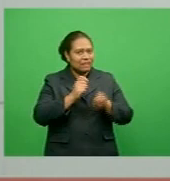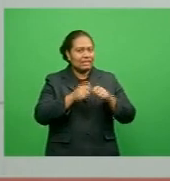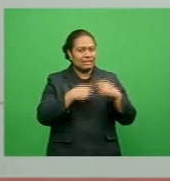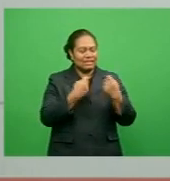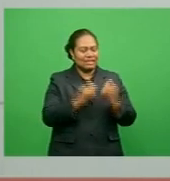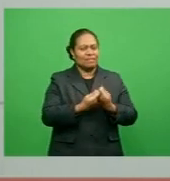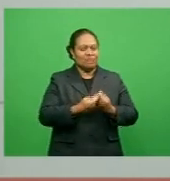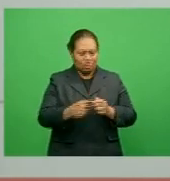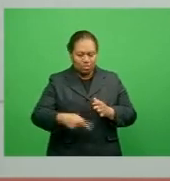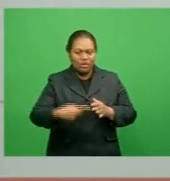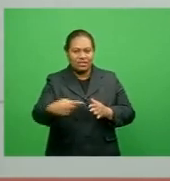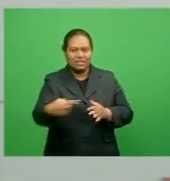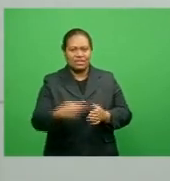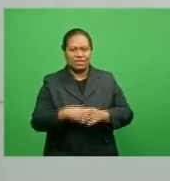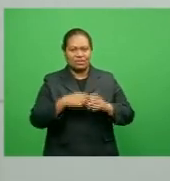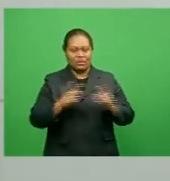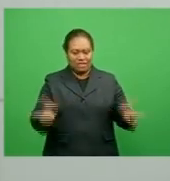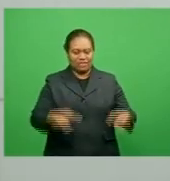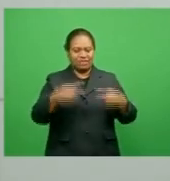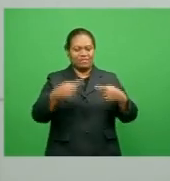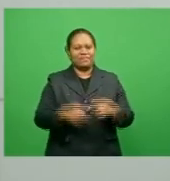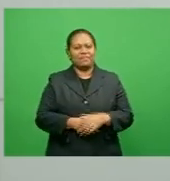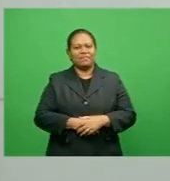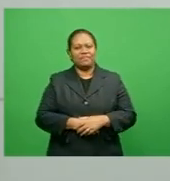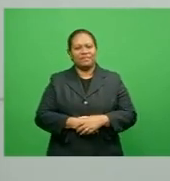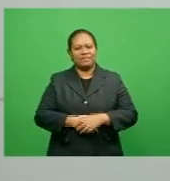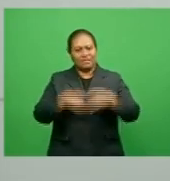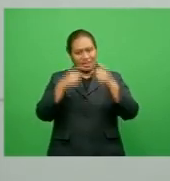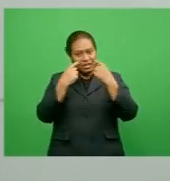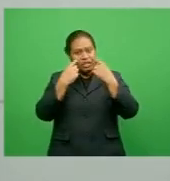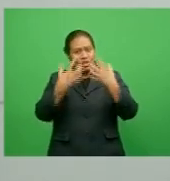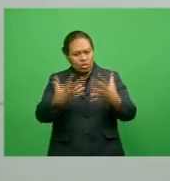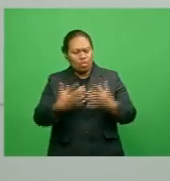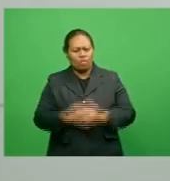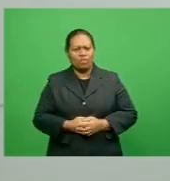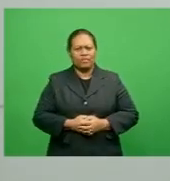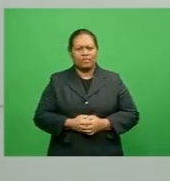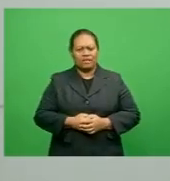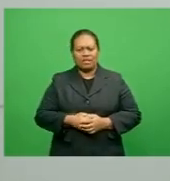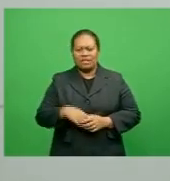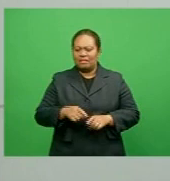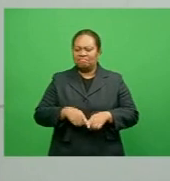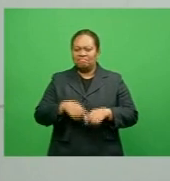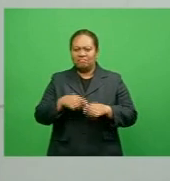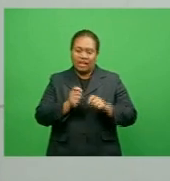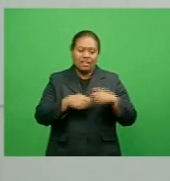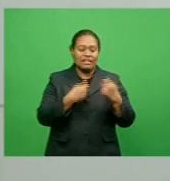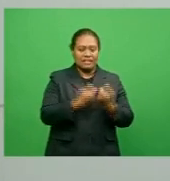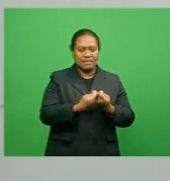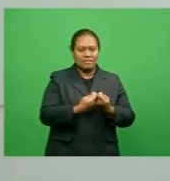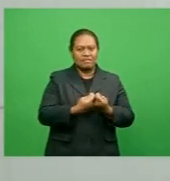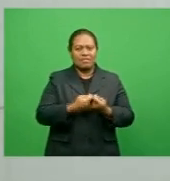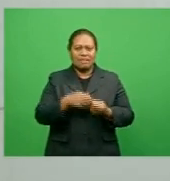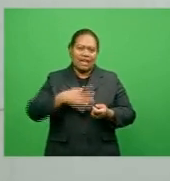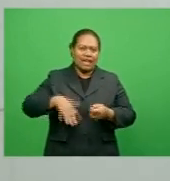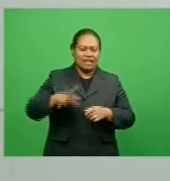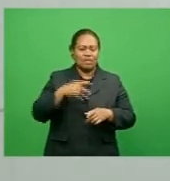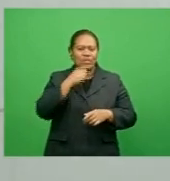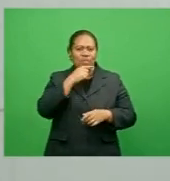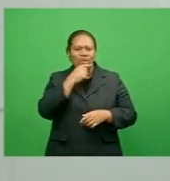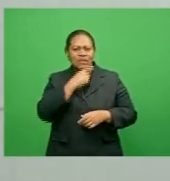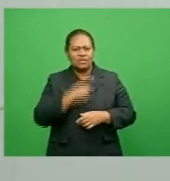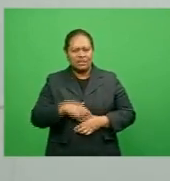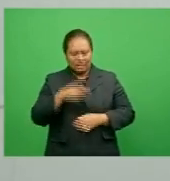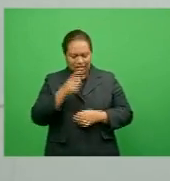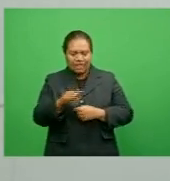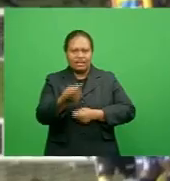in this competition. And it shows that the character in the boys and how the team can manage the semi-final.